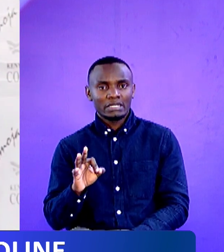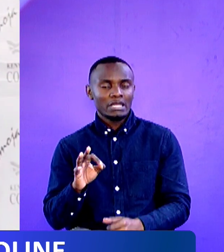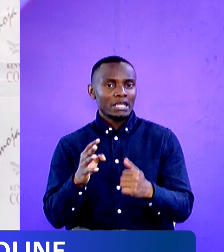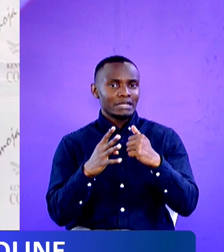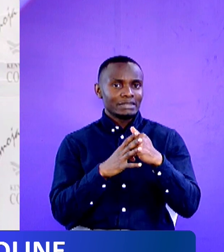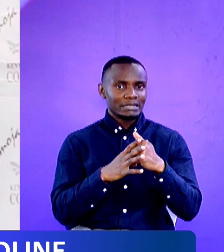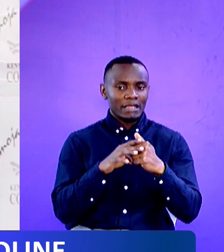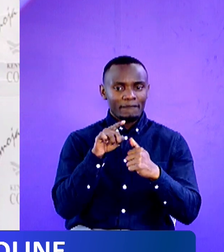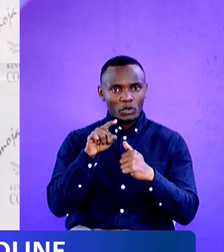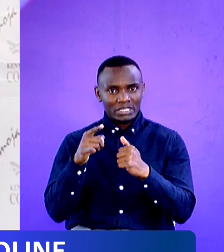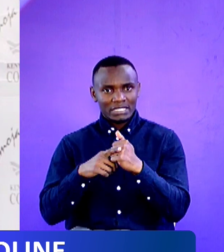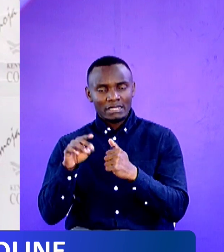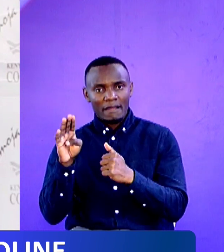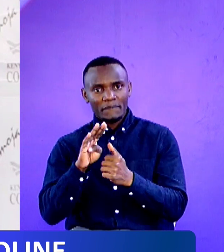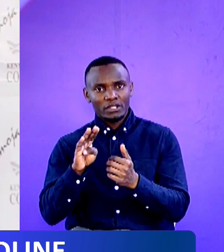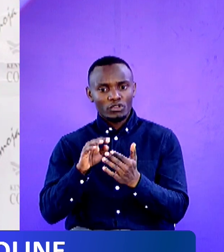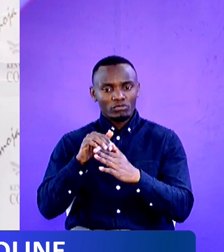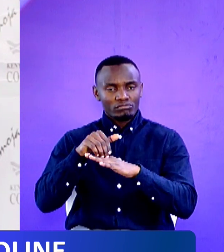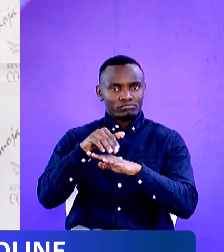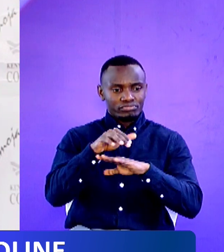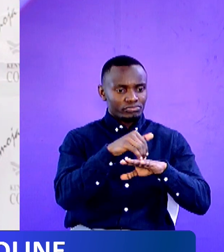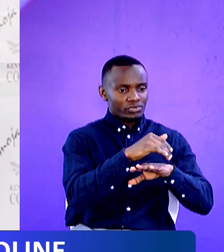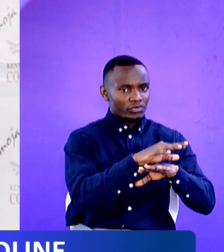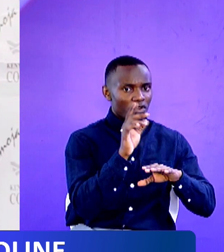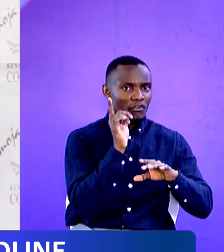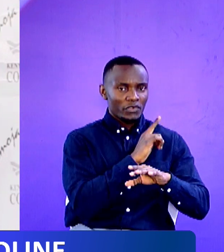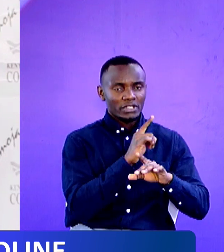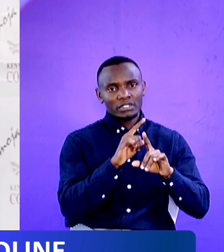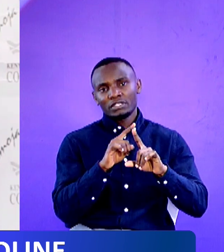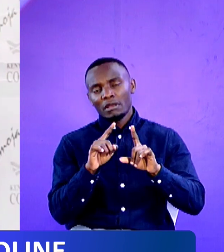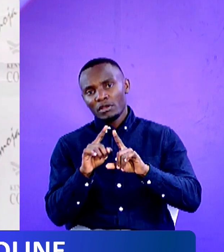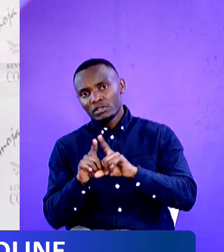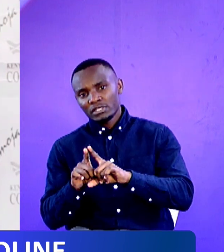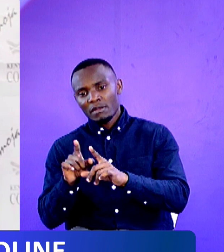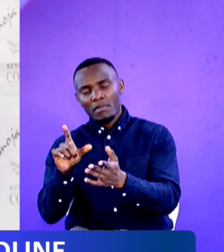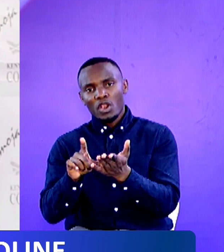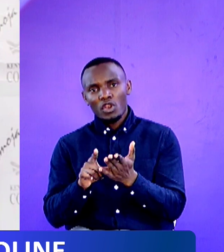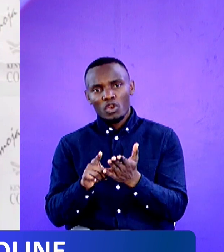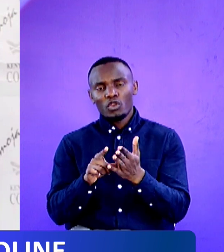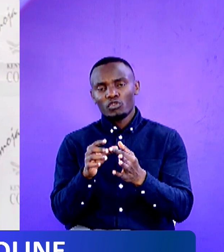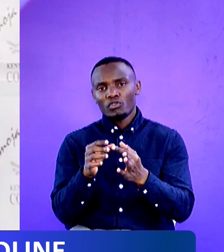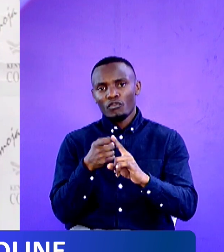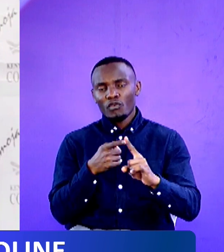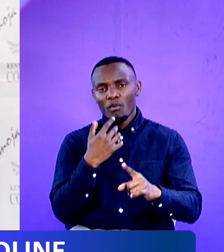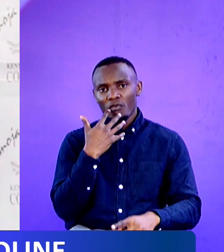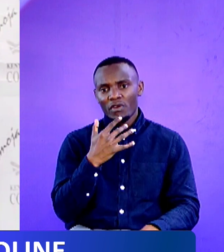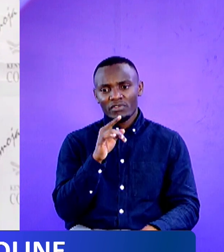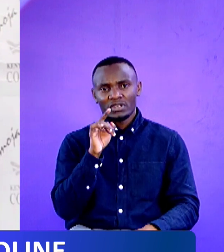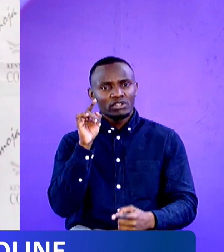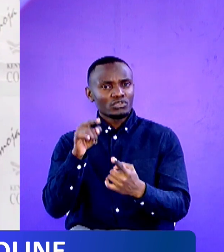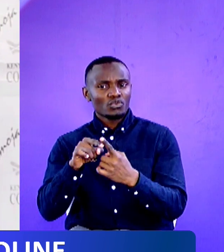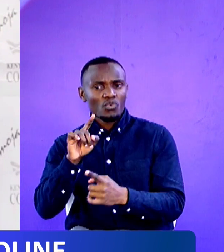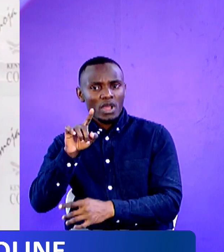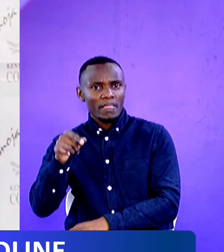the enterprise development or job creations. Loan sizes ranging from 500 to 1,000 were too small to start